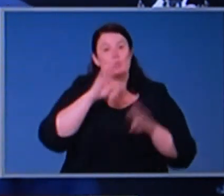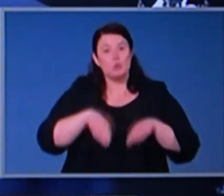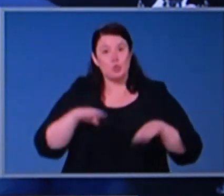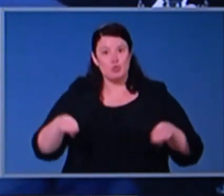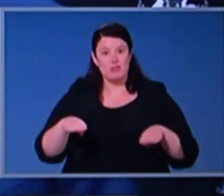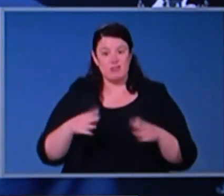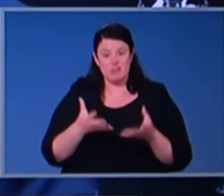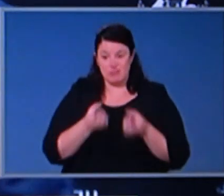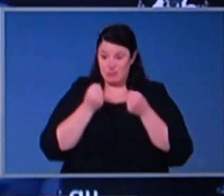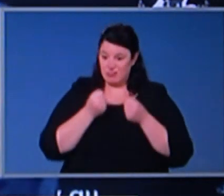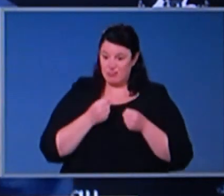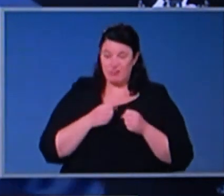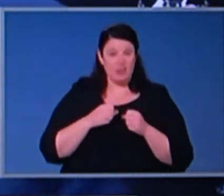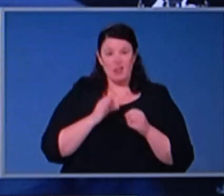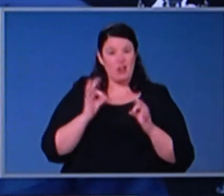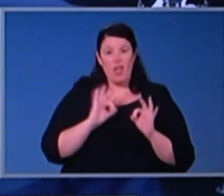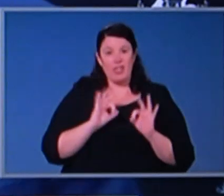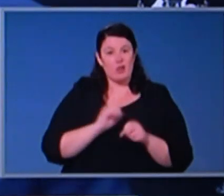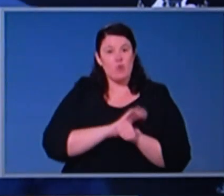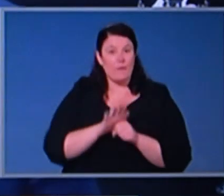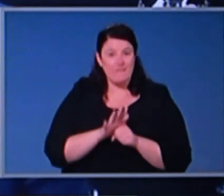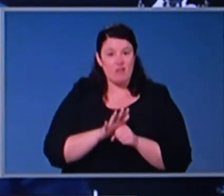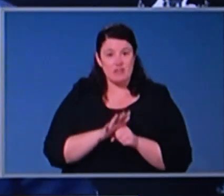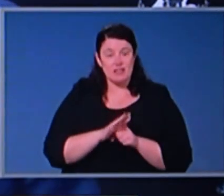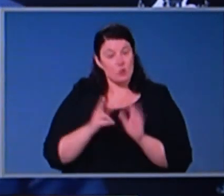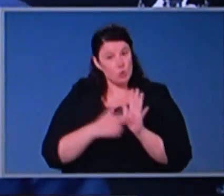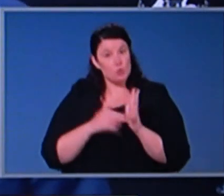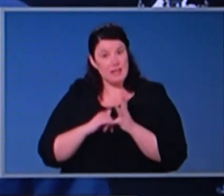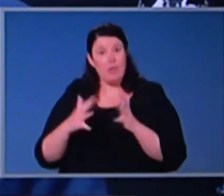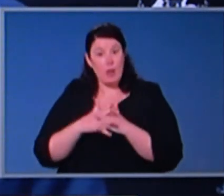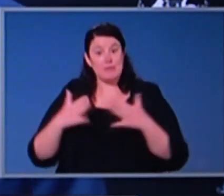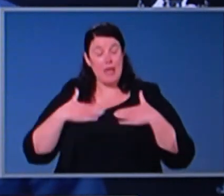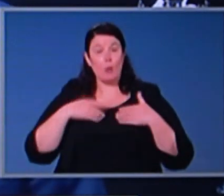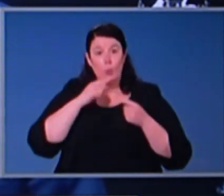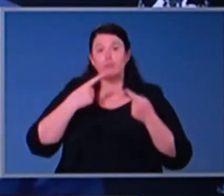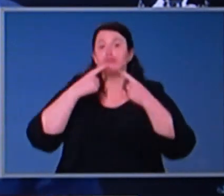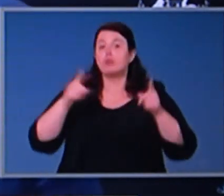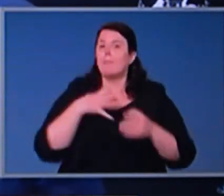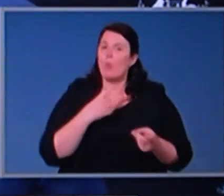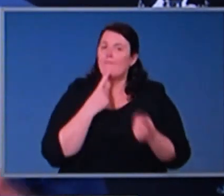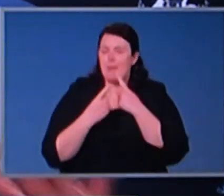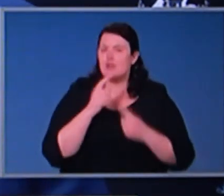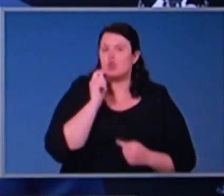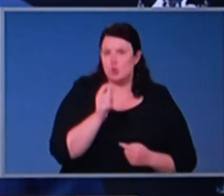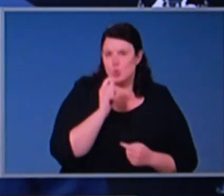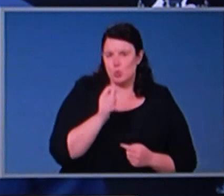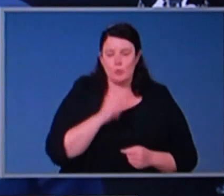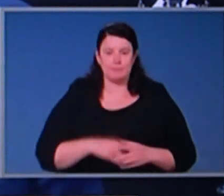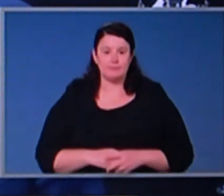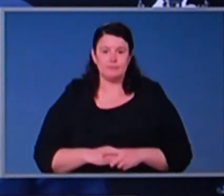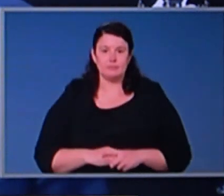didn't find a lot of positives. So that report, I think New South Wales Health will make that public fairly soon. I said, if necessary,